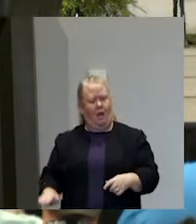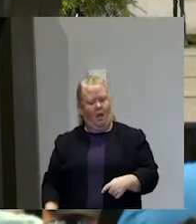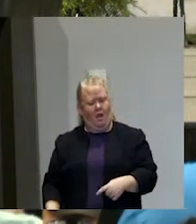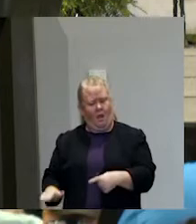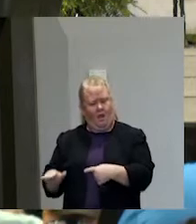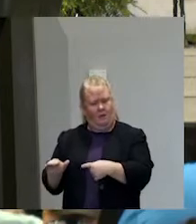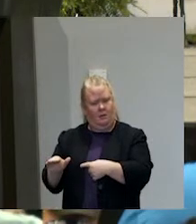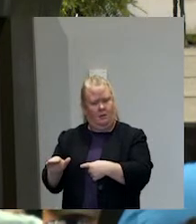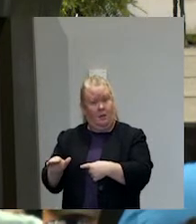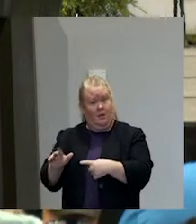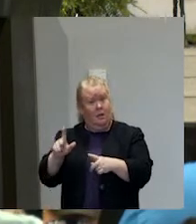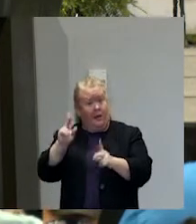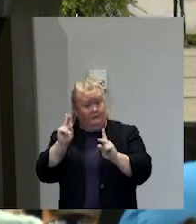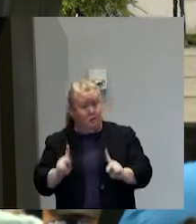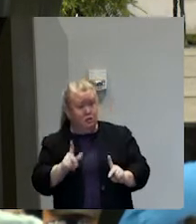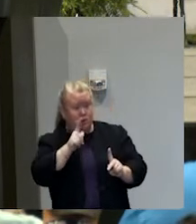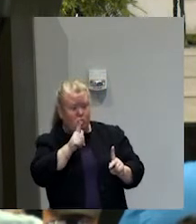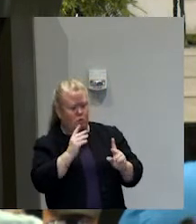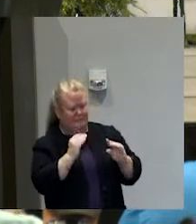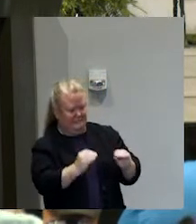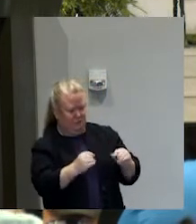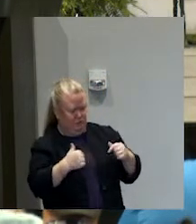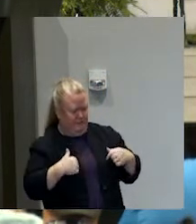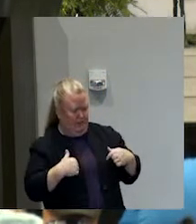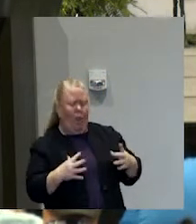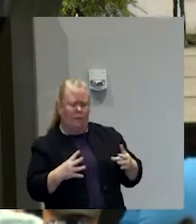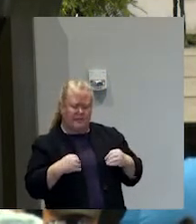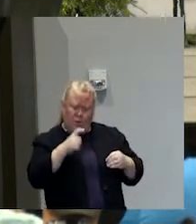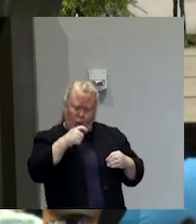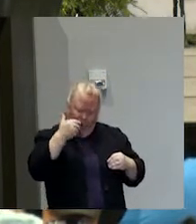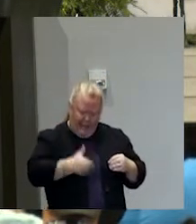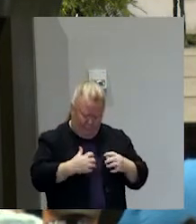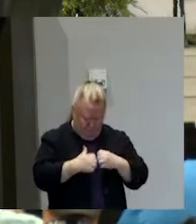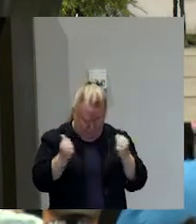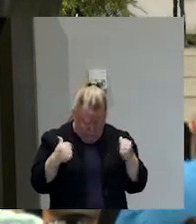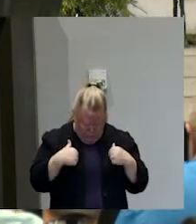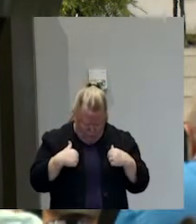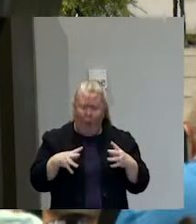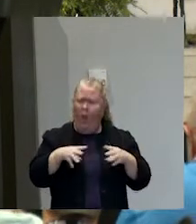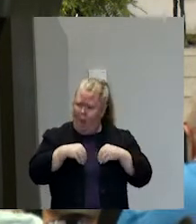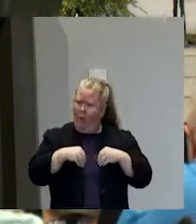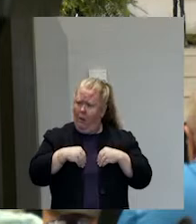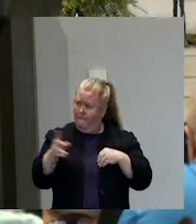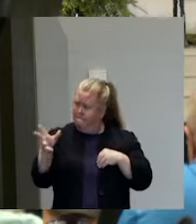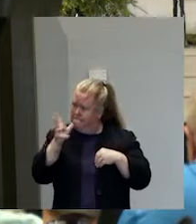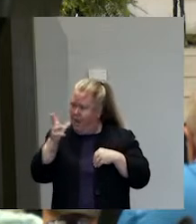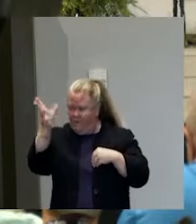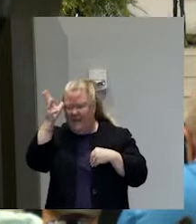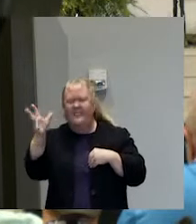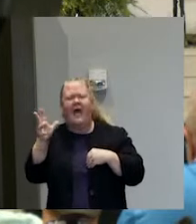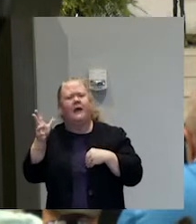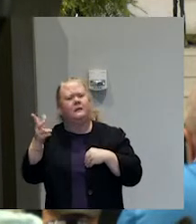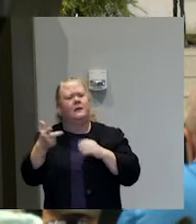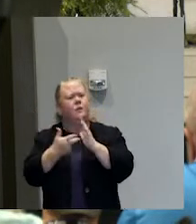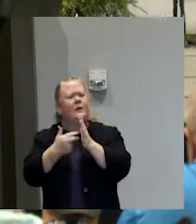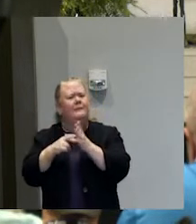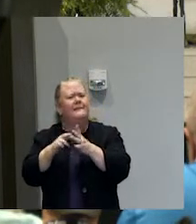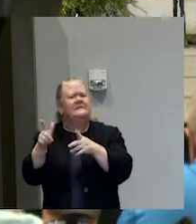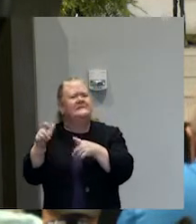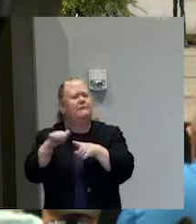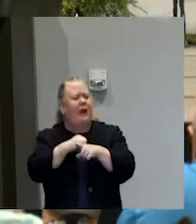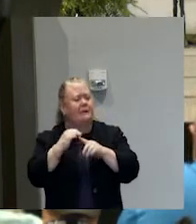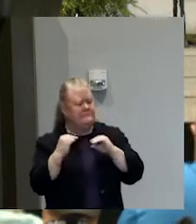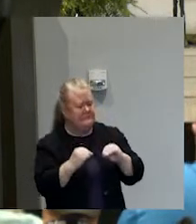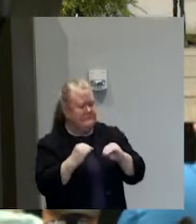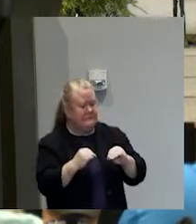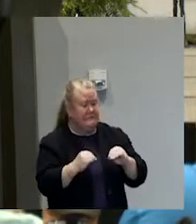who teaches you to accept who you are, it really is a skill set, it's a practice, it's a wiring thing, because Sue